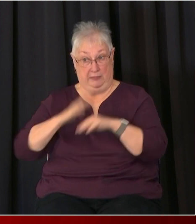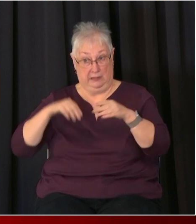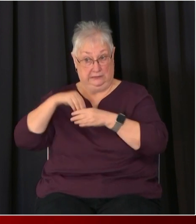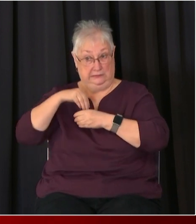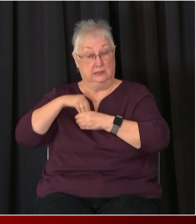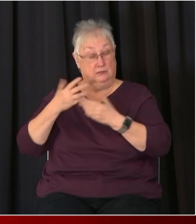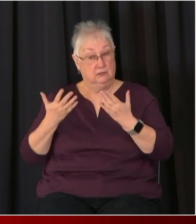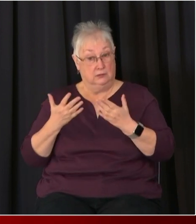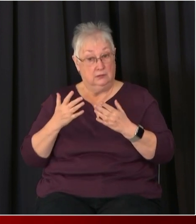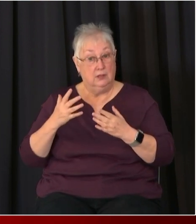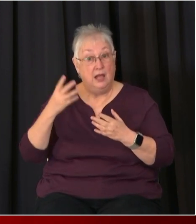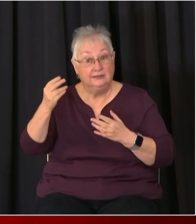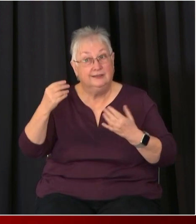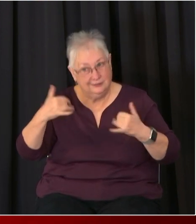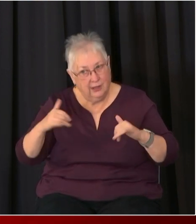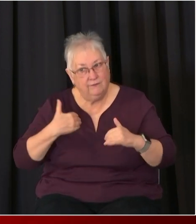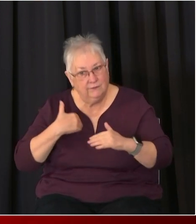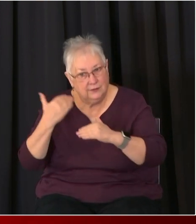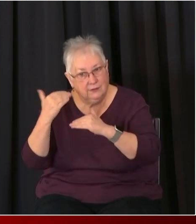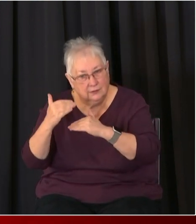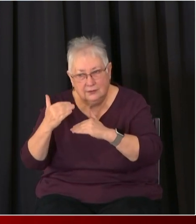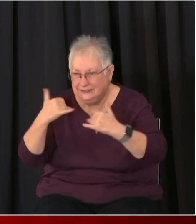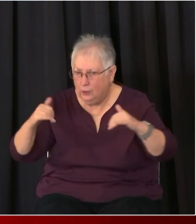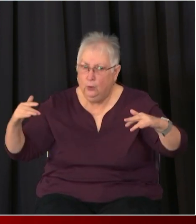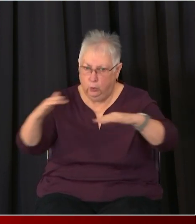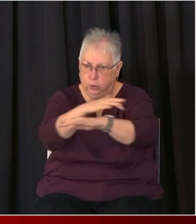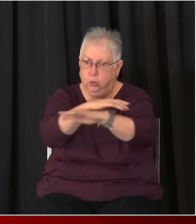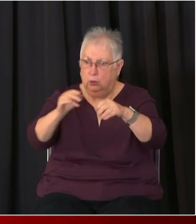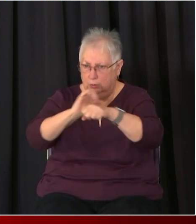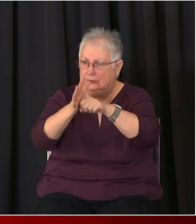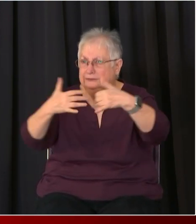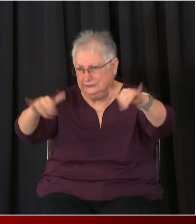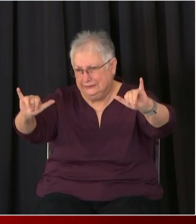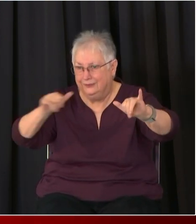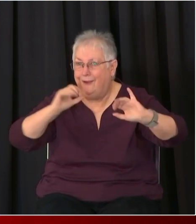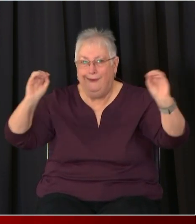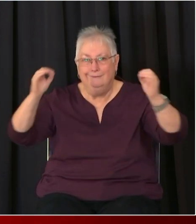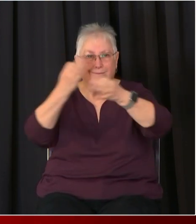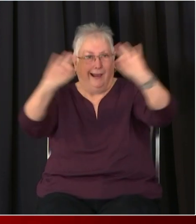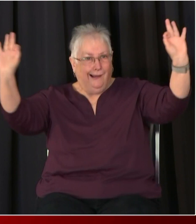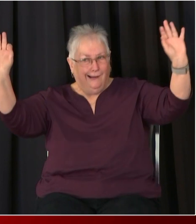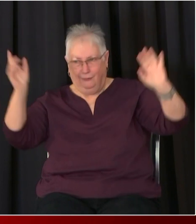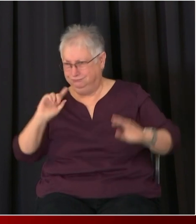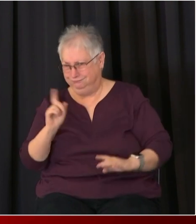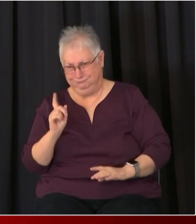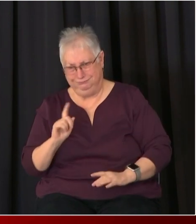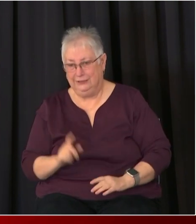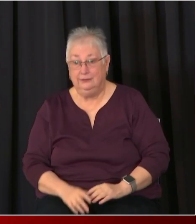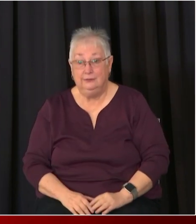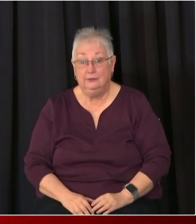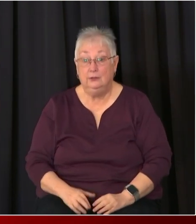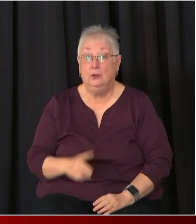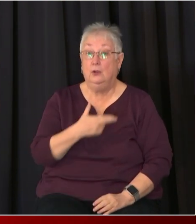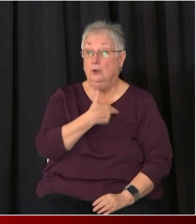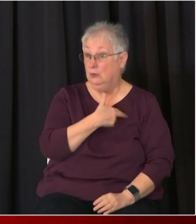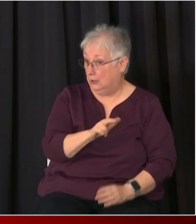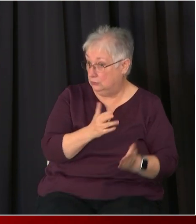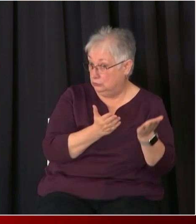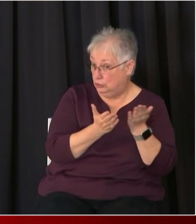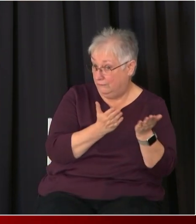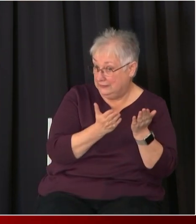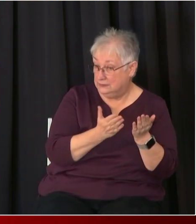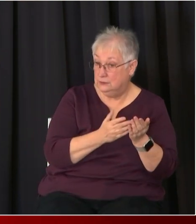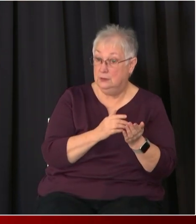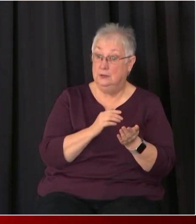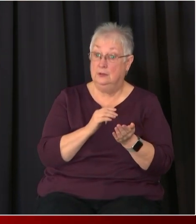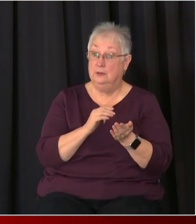spread outdoors. Worship services are exempt to this specific rule because they